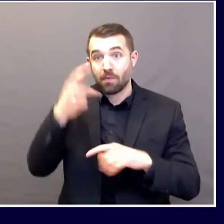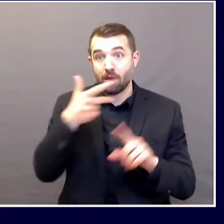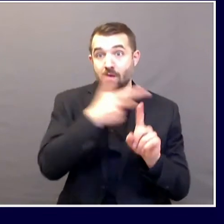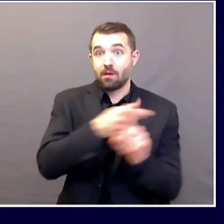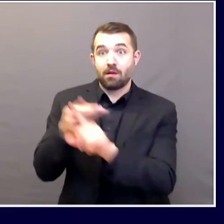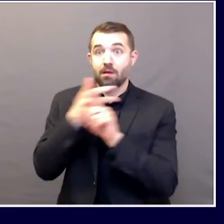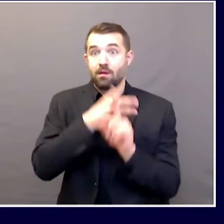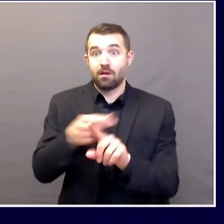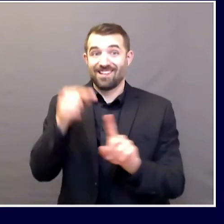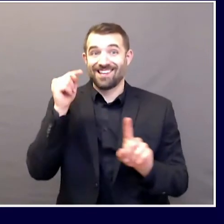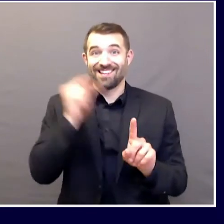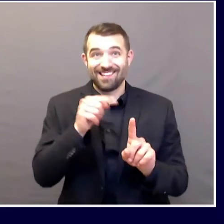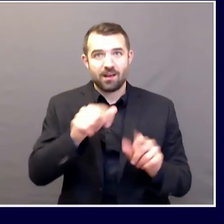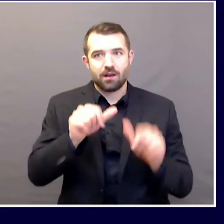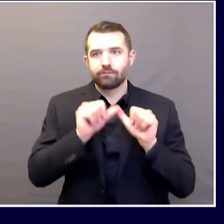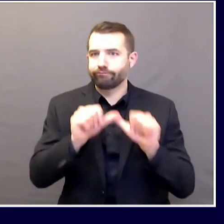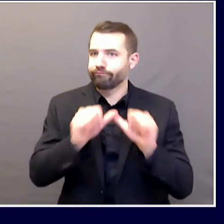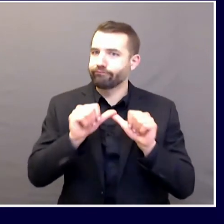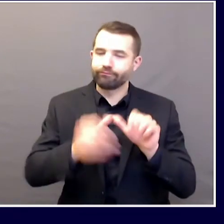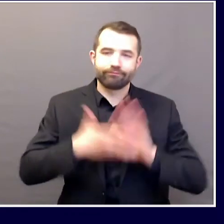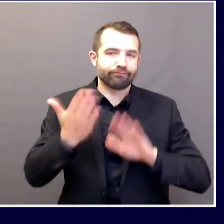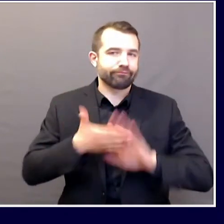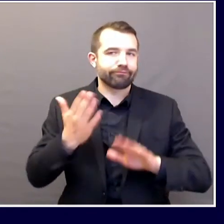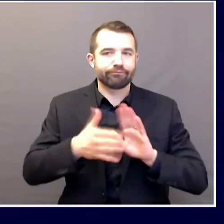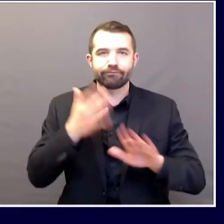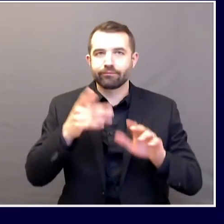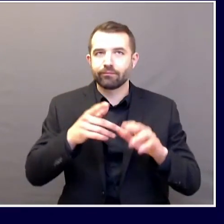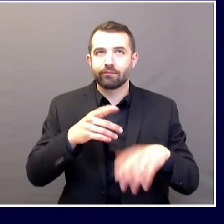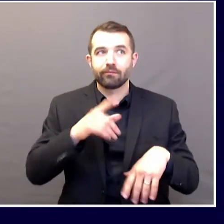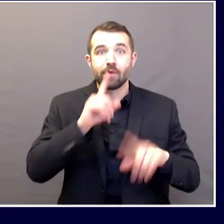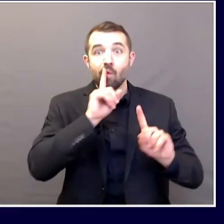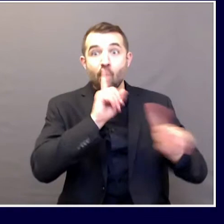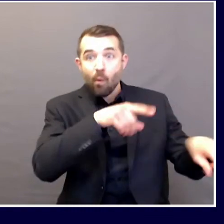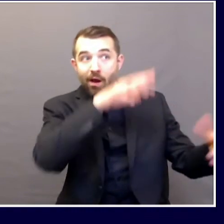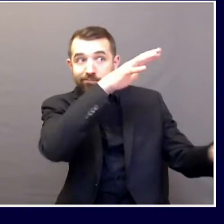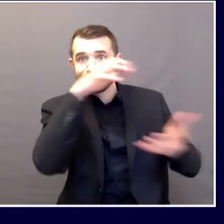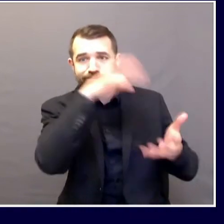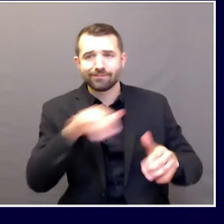it slow down our ordering of more vaccine coming into the state.